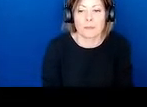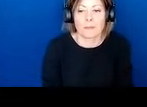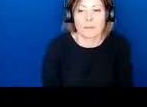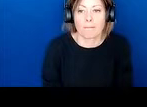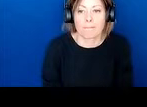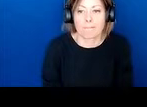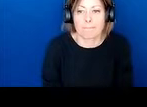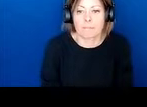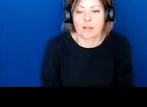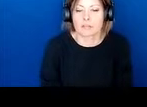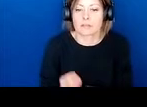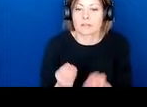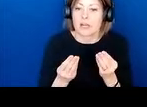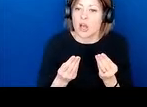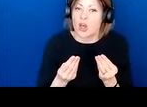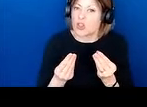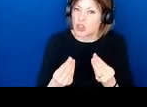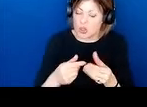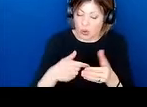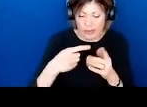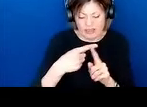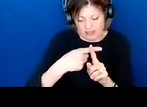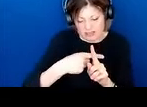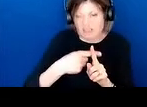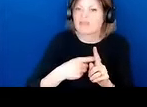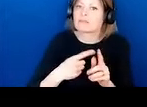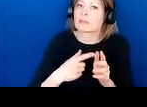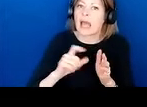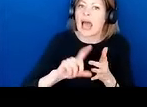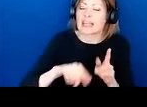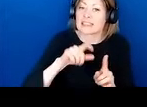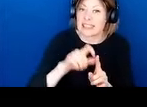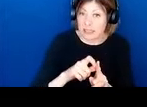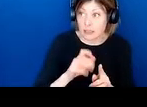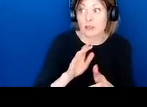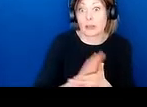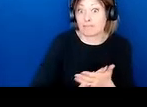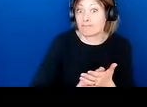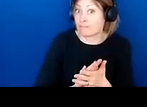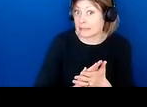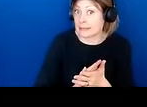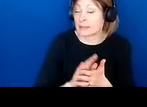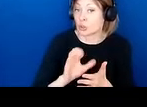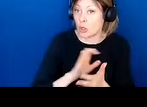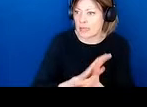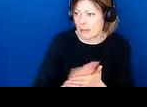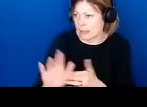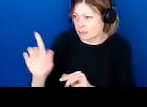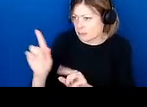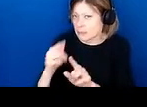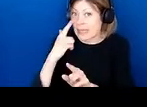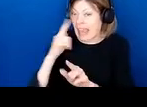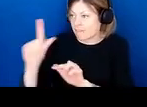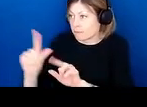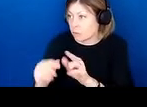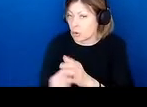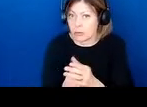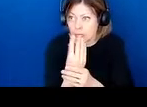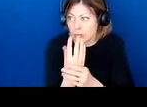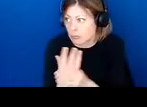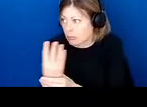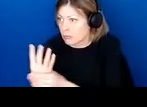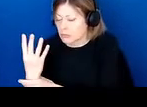The soil is quite acid, which influenced his planting choices. He improved the soil through